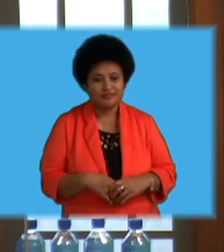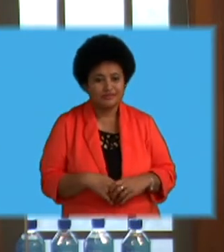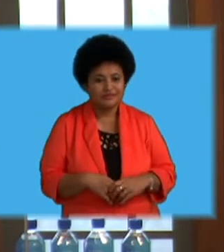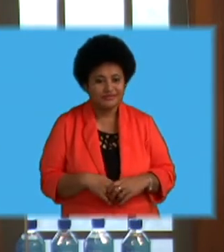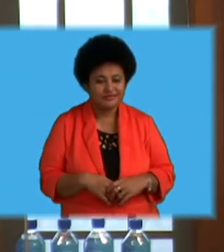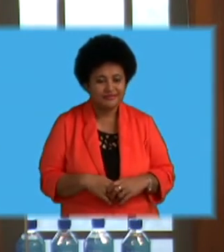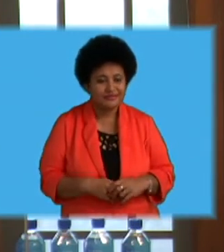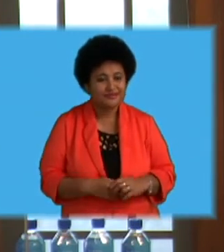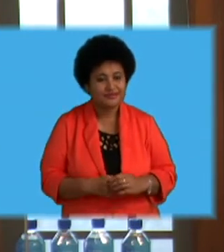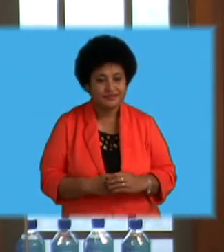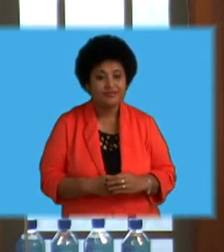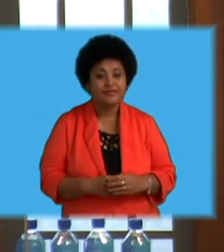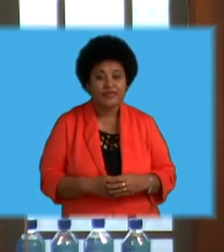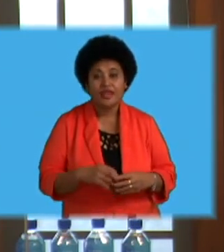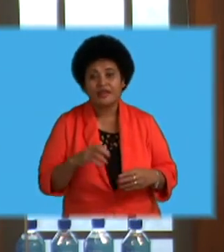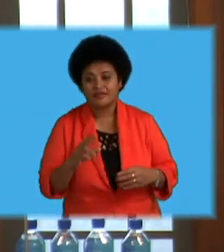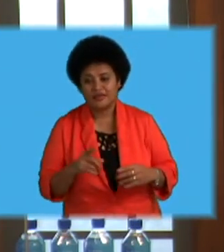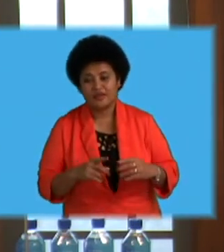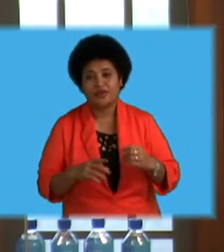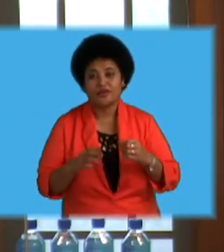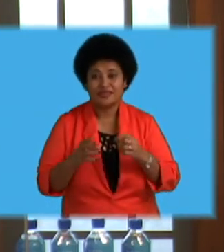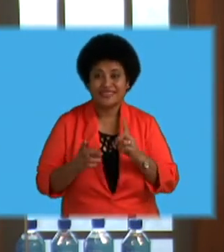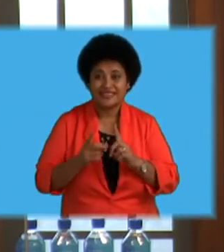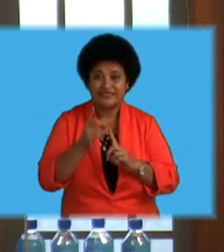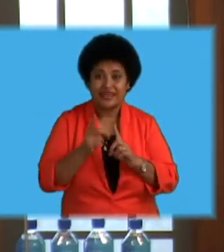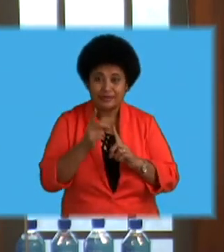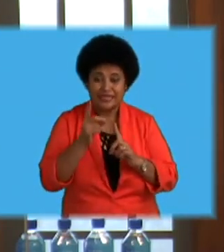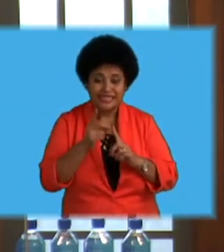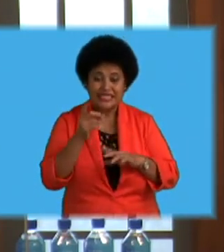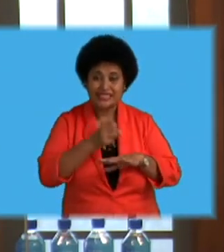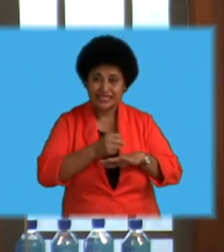On the development of state land,